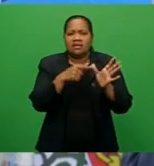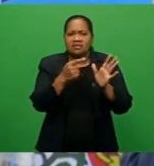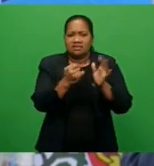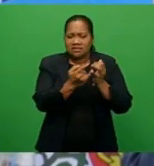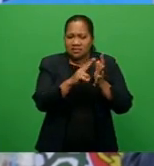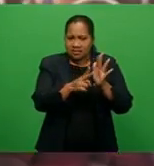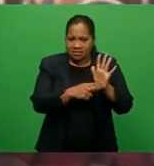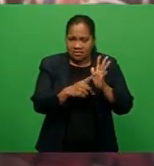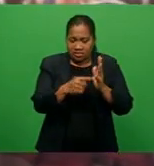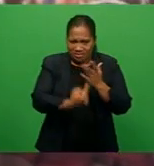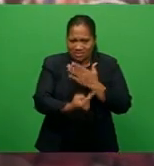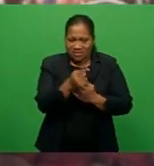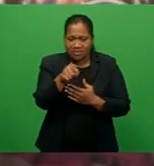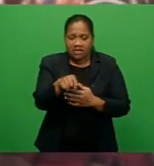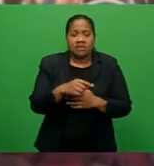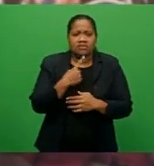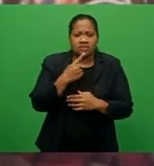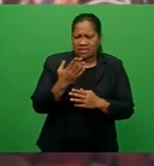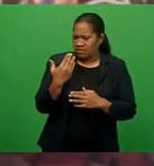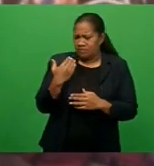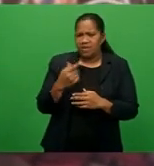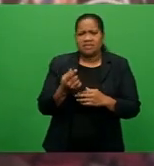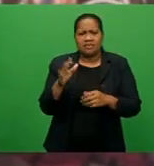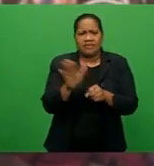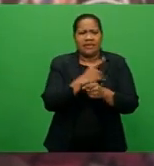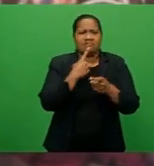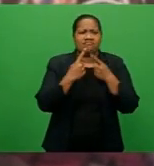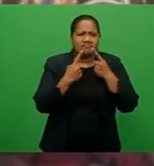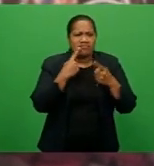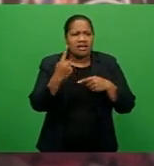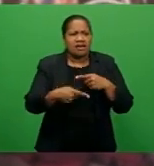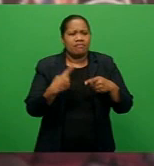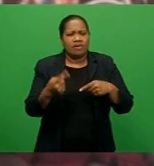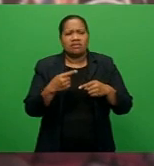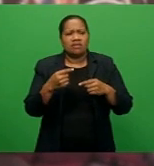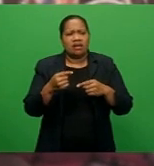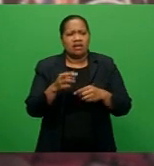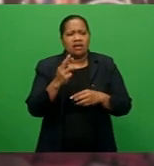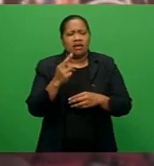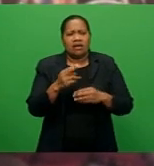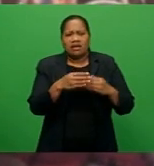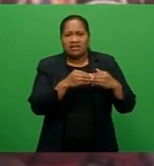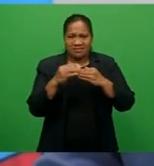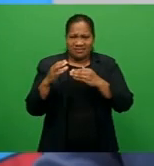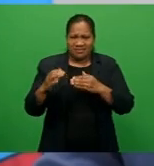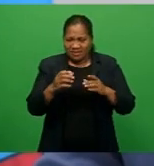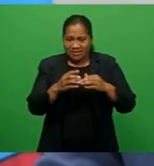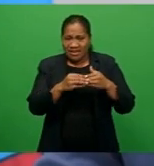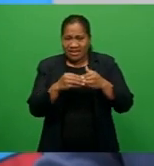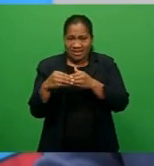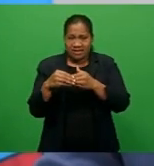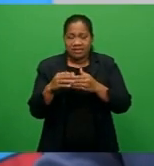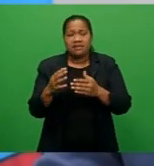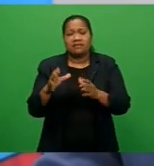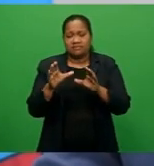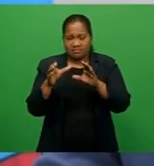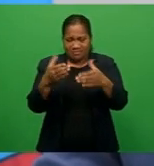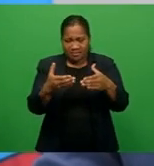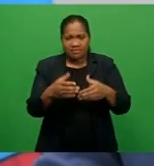same individual has in the past made comments against the ruling party. The new constitution. He has